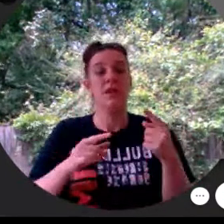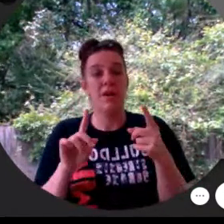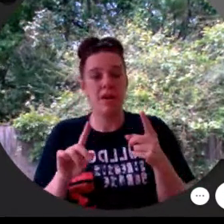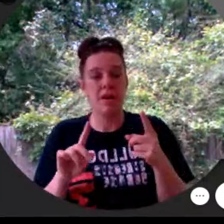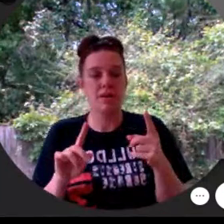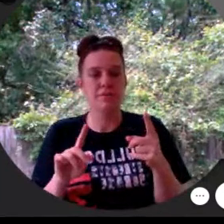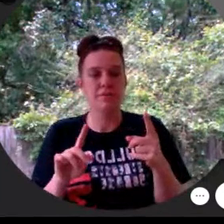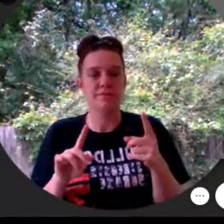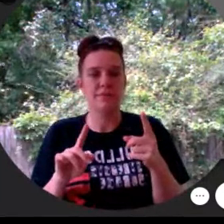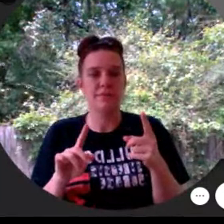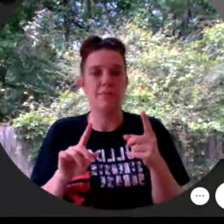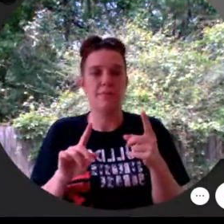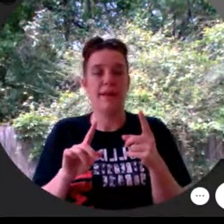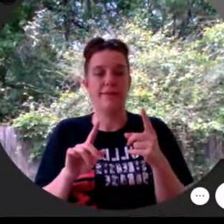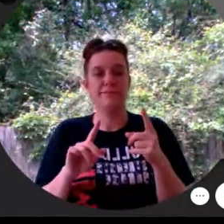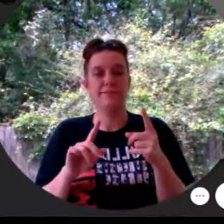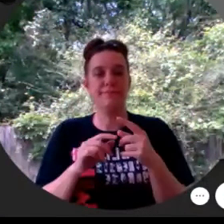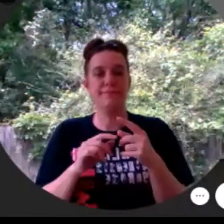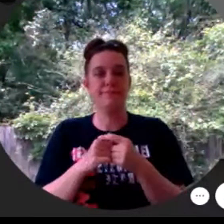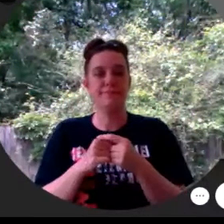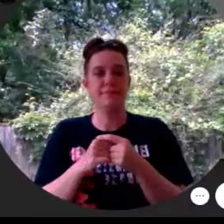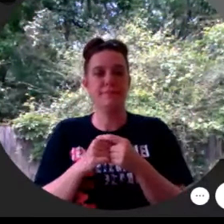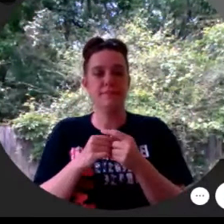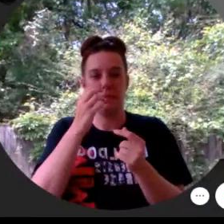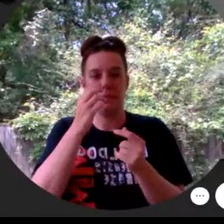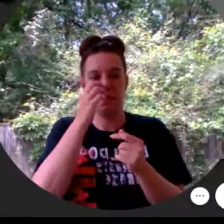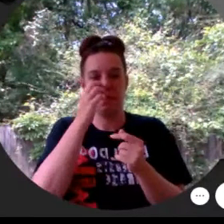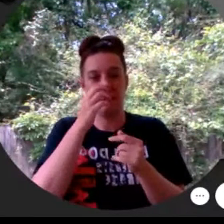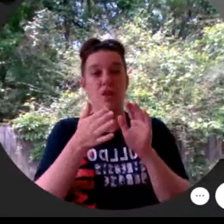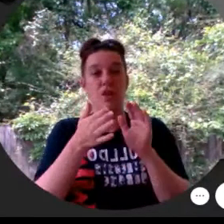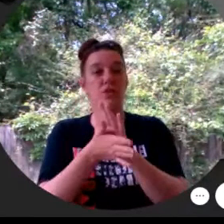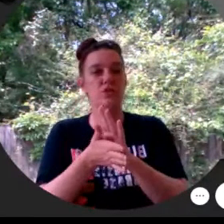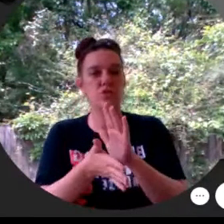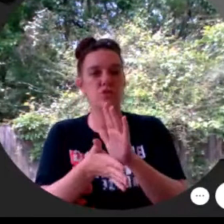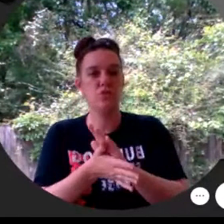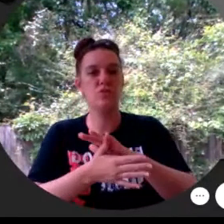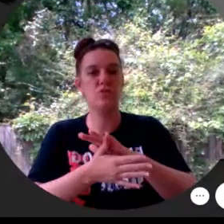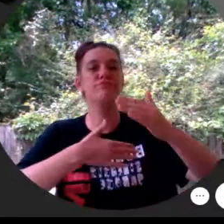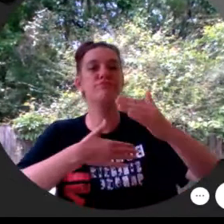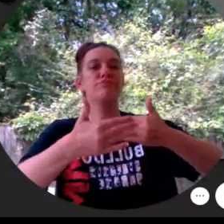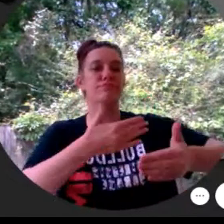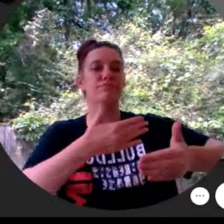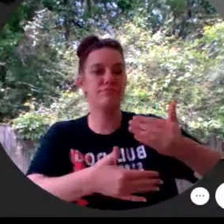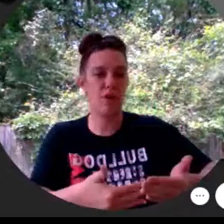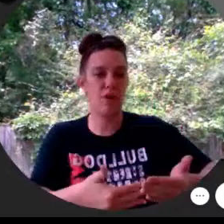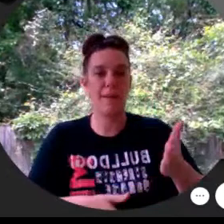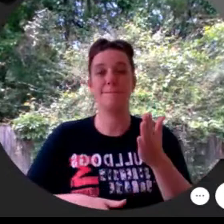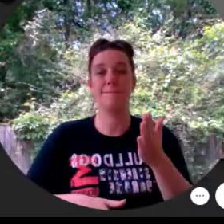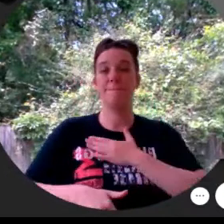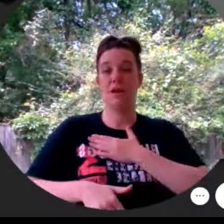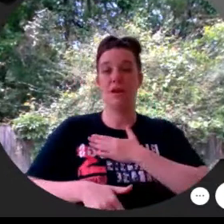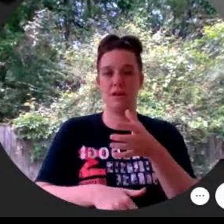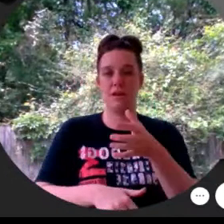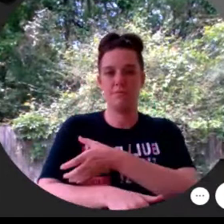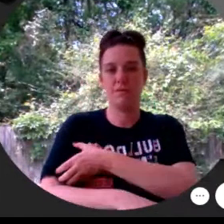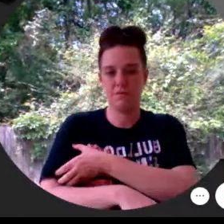But, metaphorically, the school runs on my